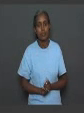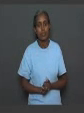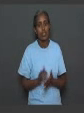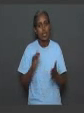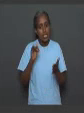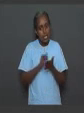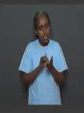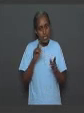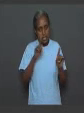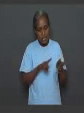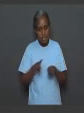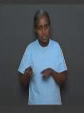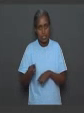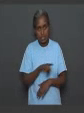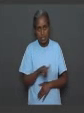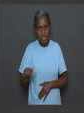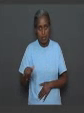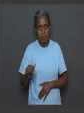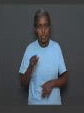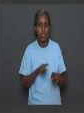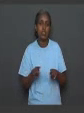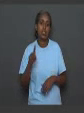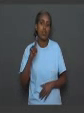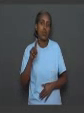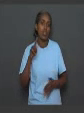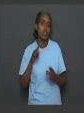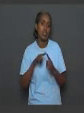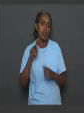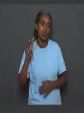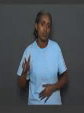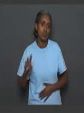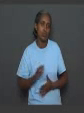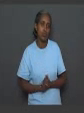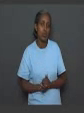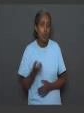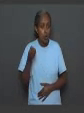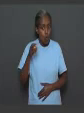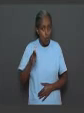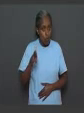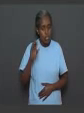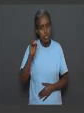that is the same as saying it is 1 in 2 or